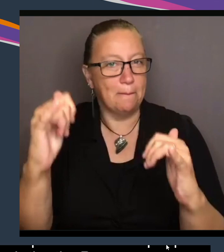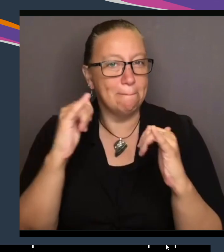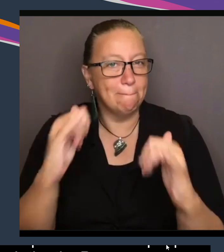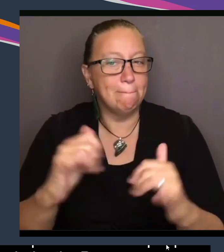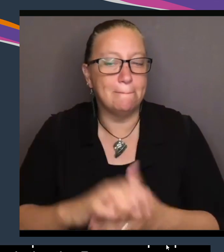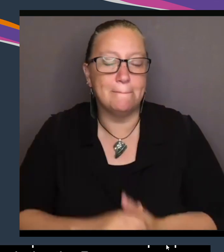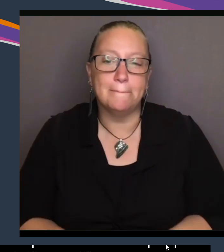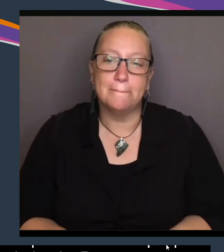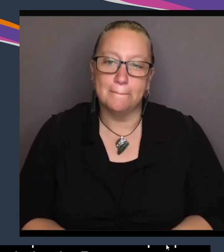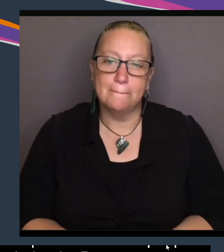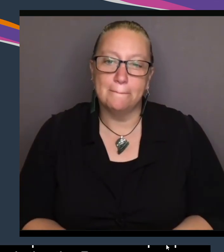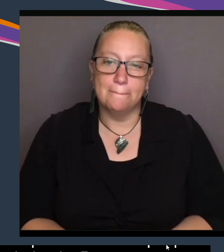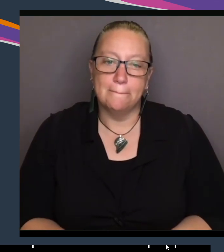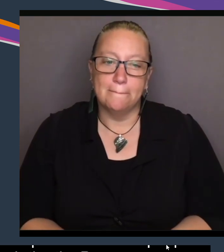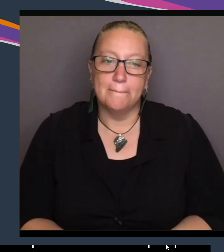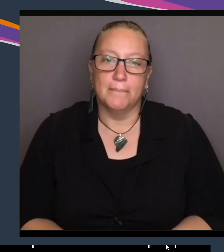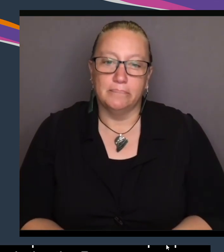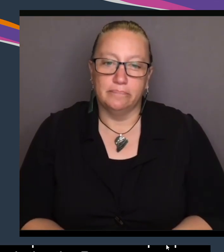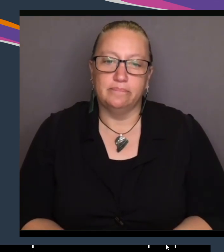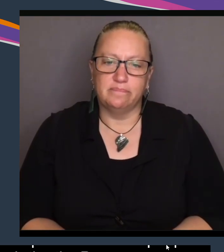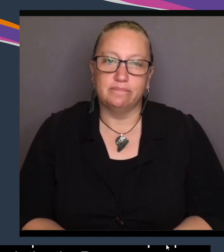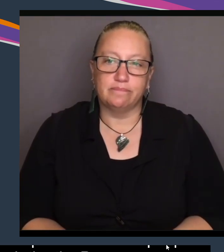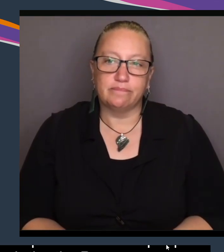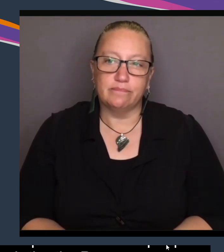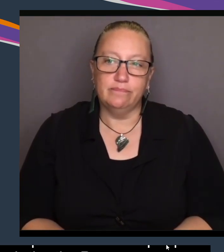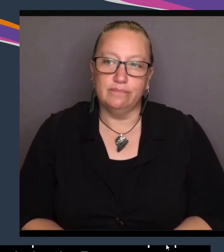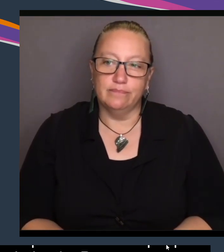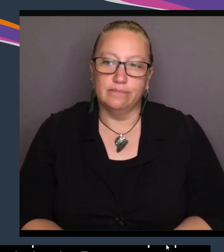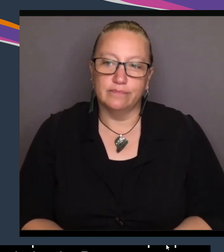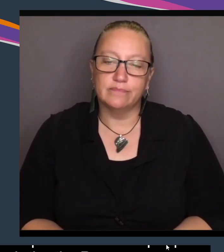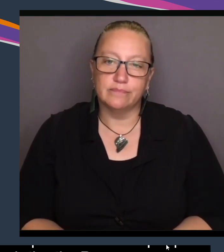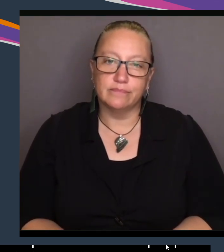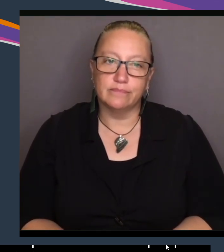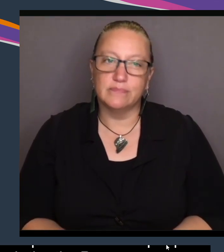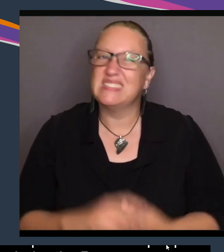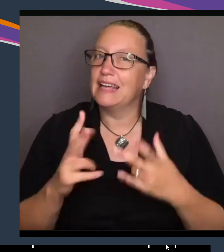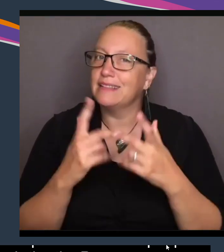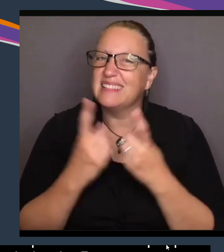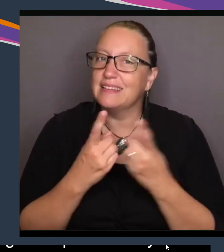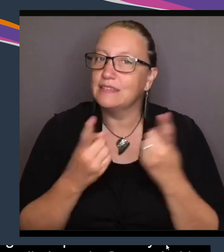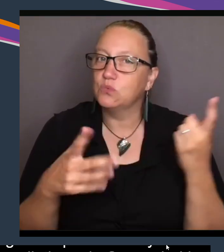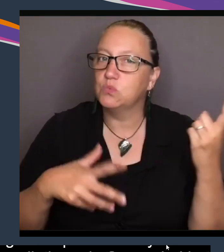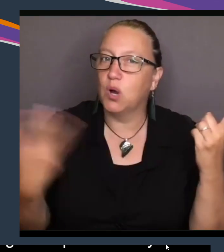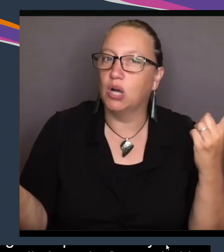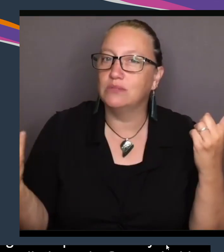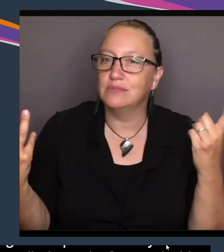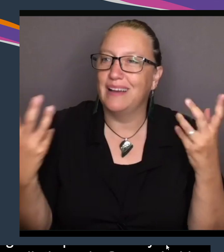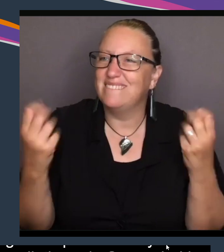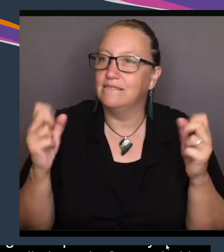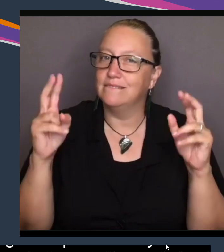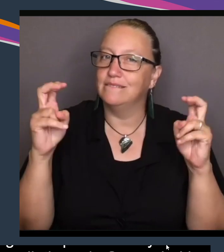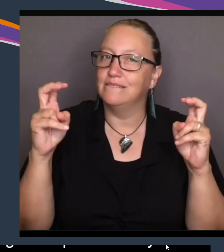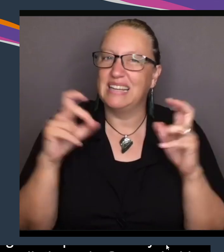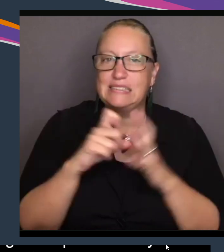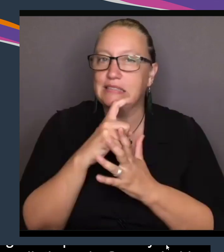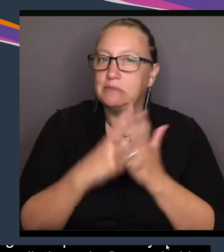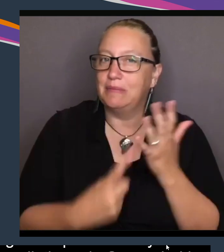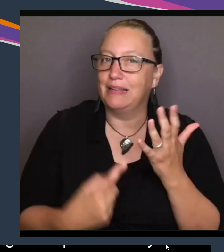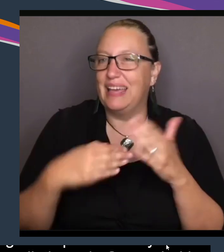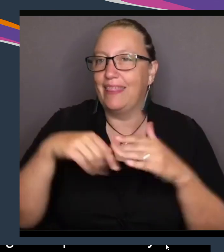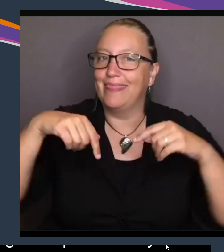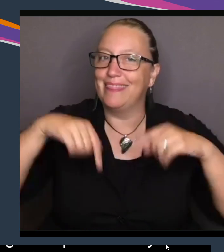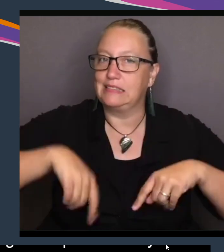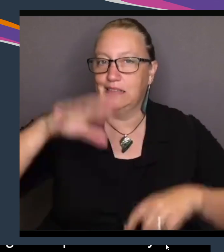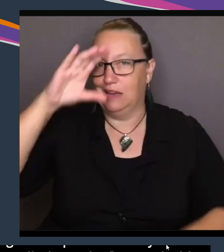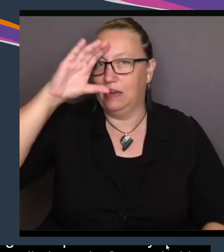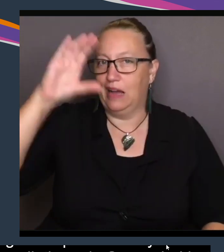So, and then the other thing is that you don't want to have a disability in this country if you're trying to